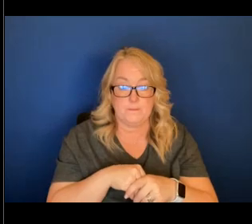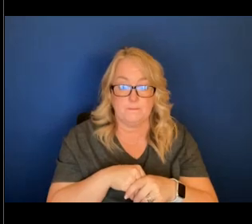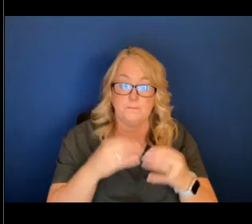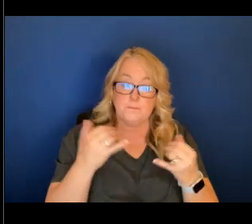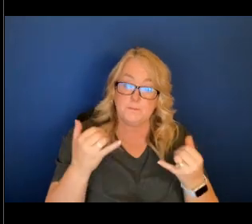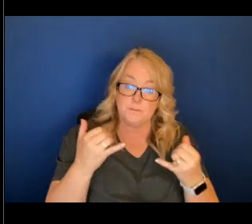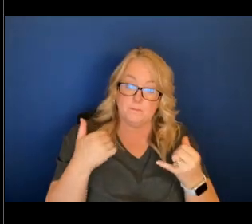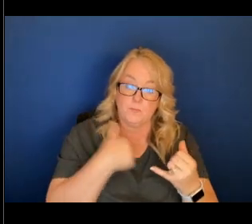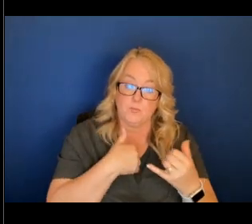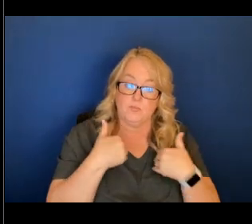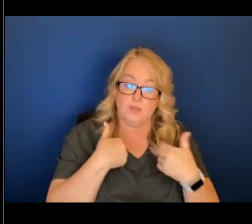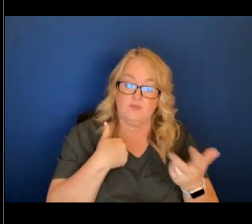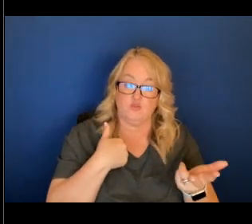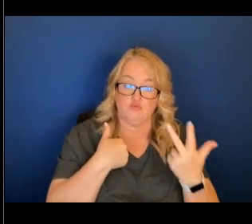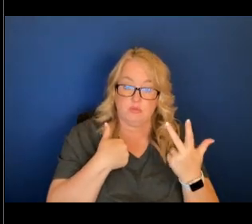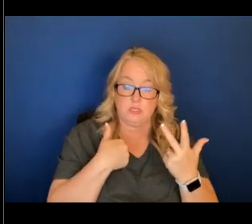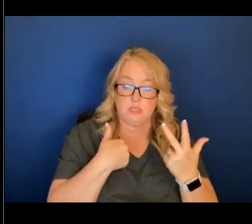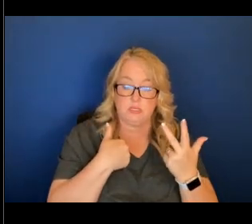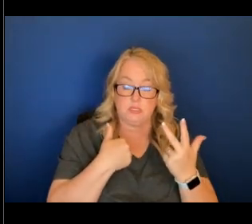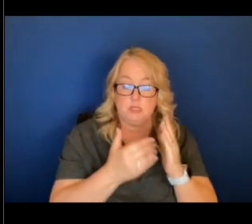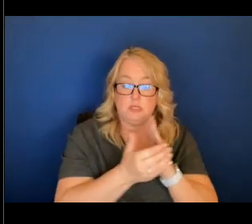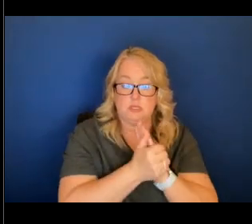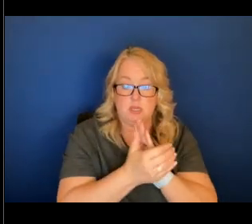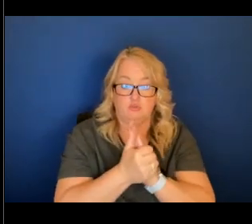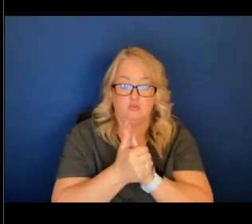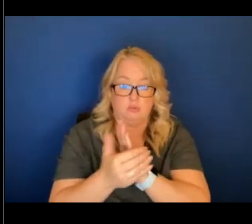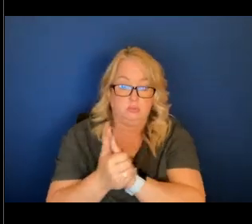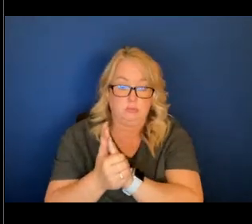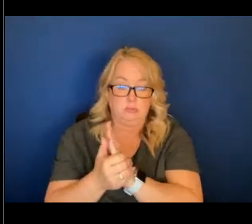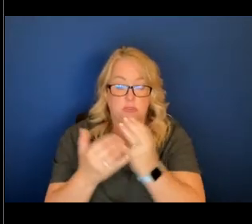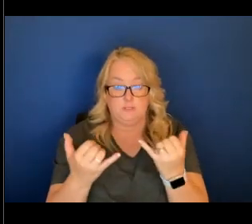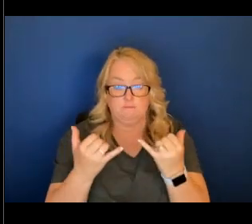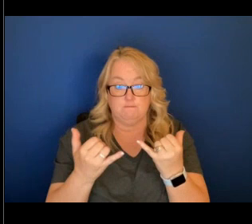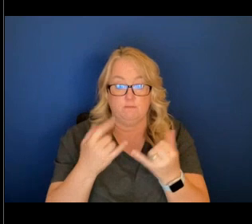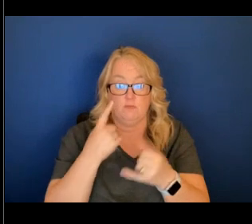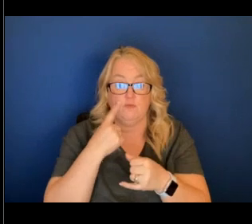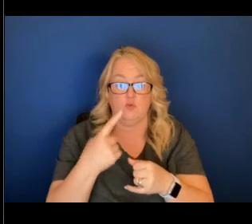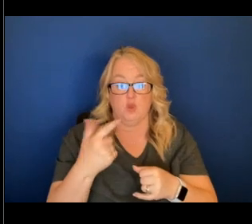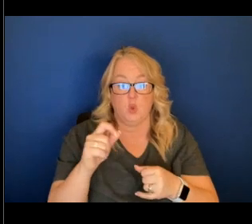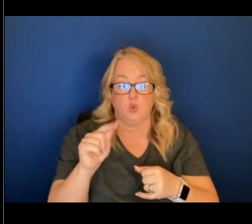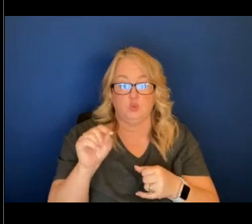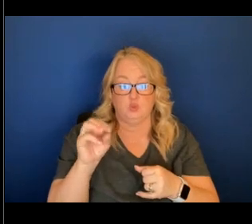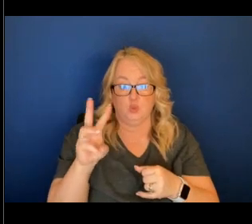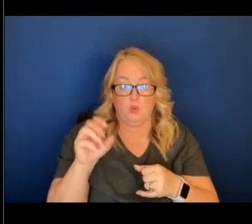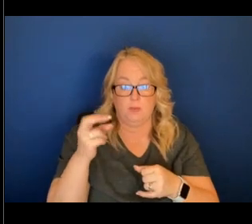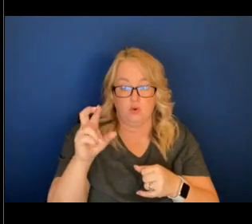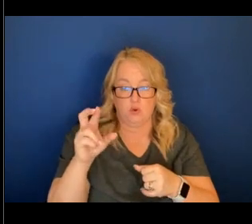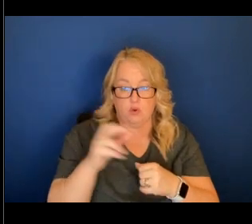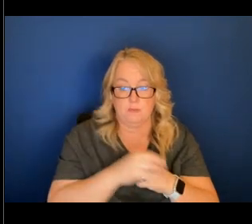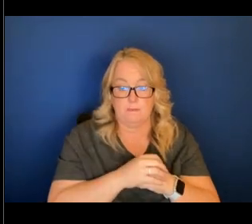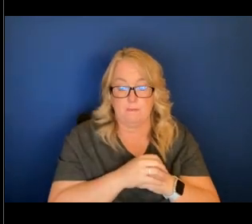Today, we have 3 handouts in the handout section of the GoToWebinar control panel.